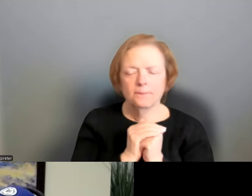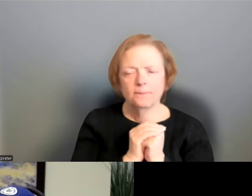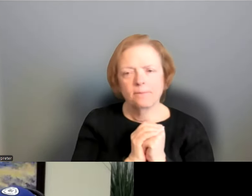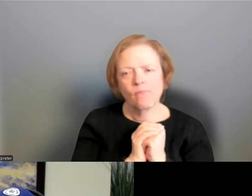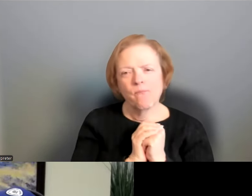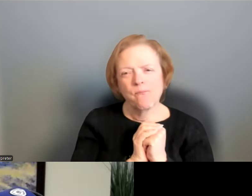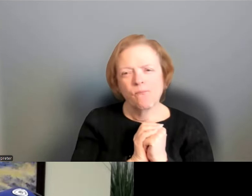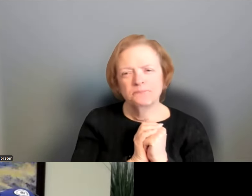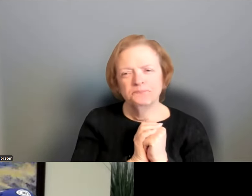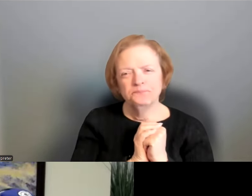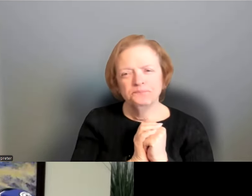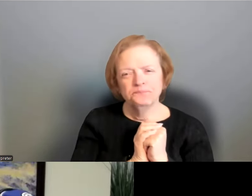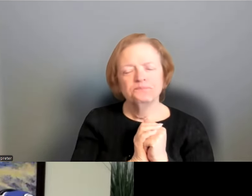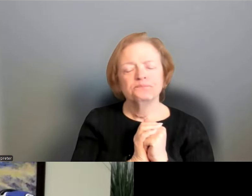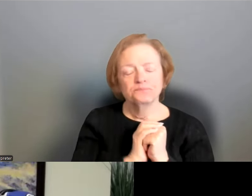So